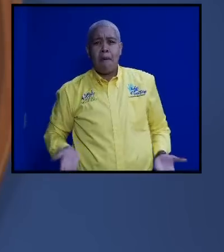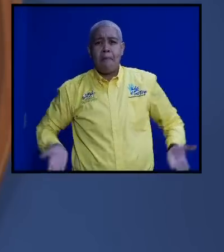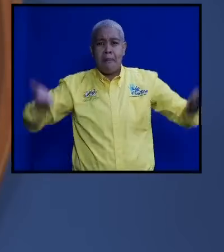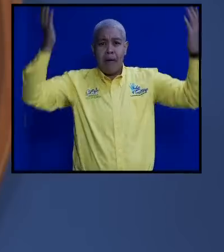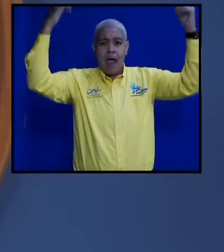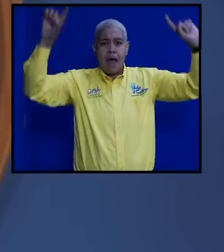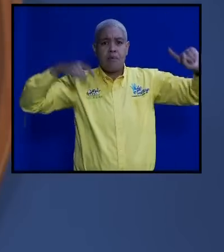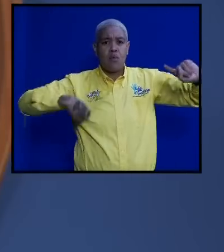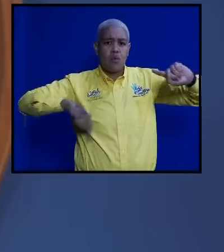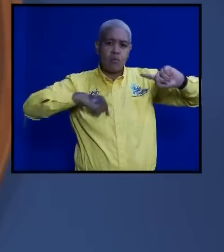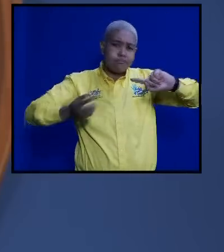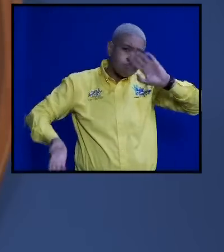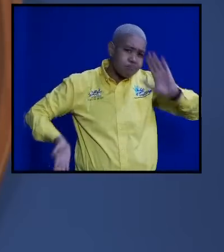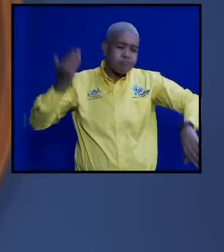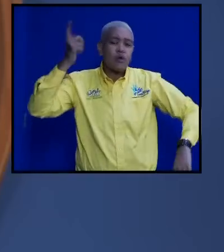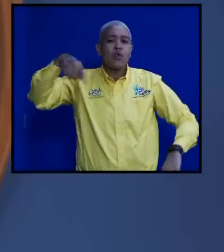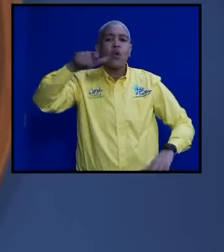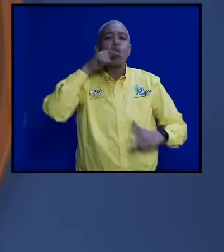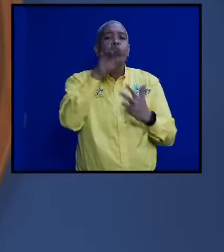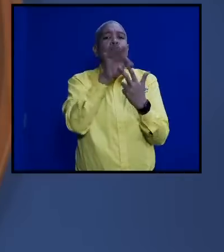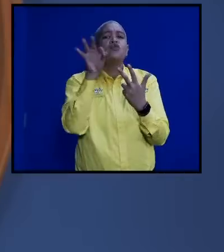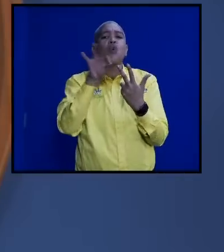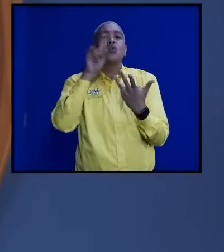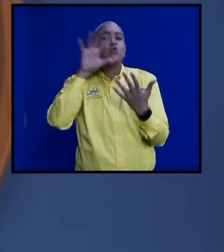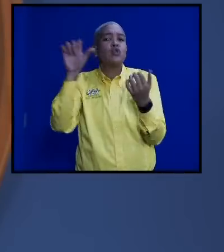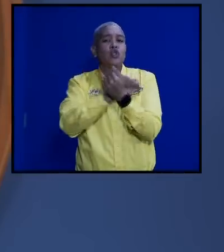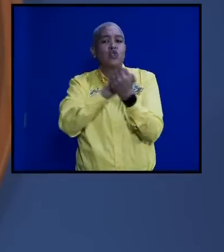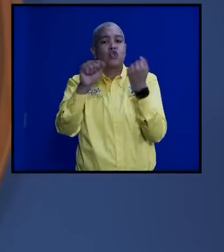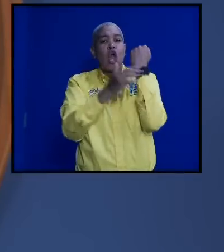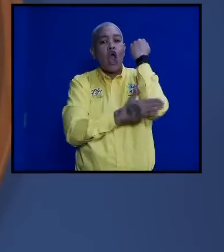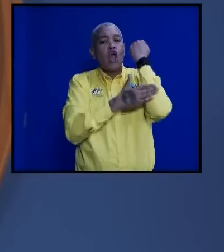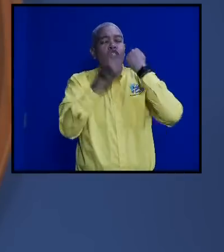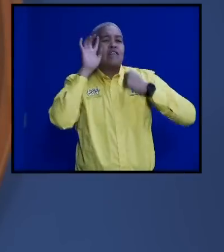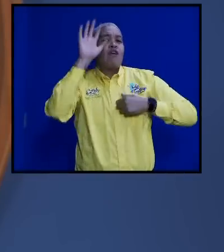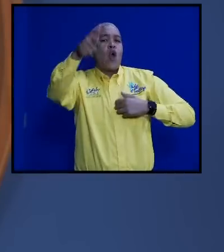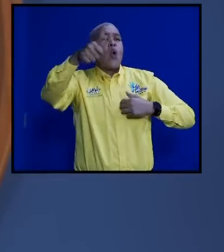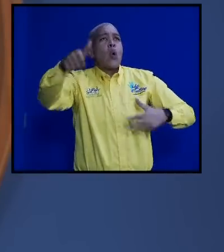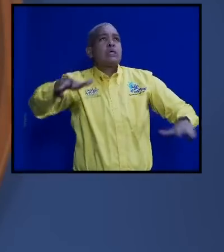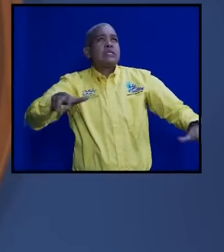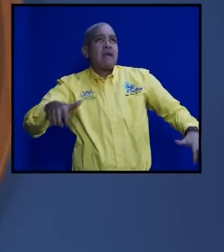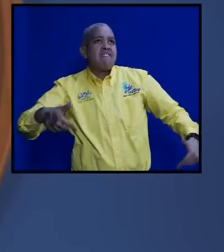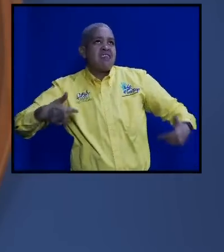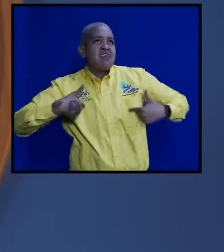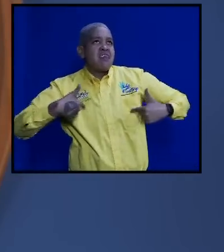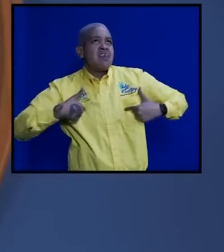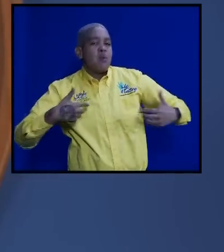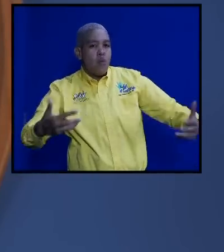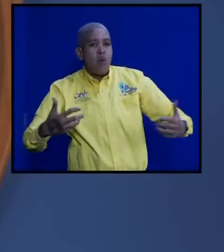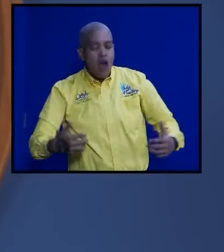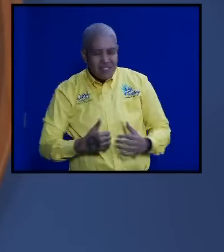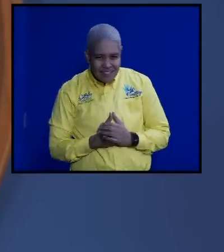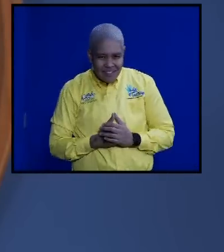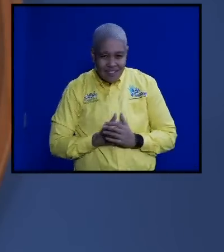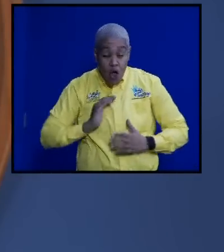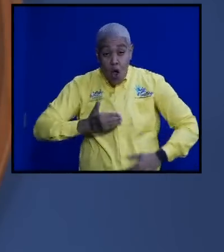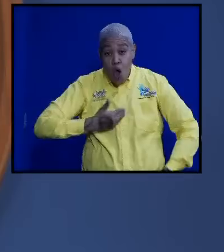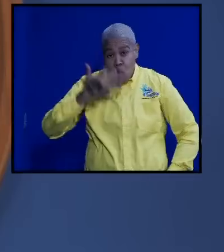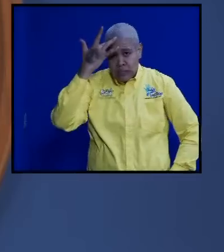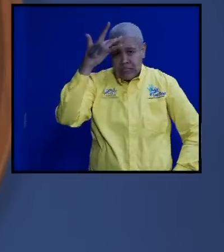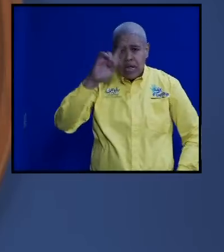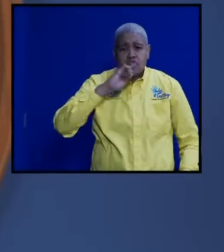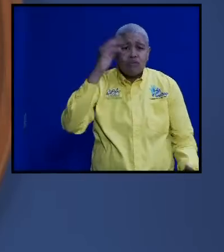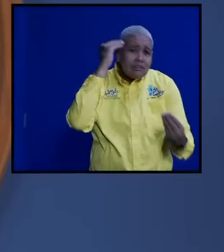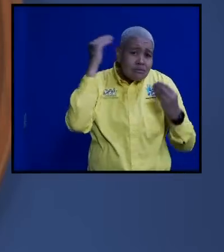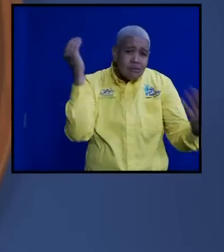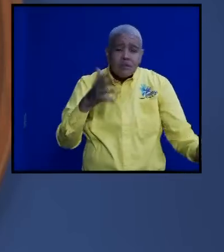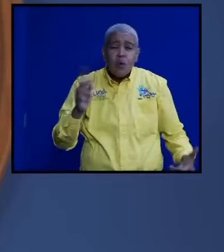up the ante for those who have chosen to destroy the country for their own selfish ends. Our intelligence has indicated